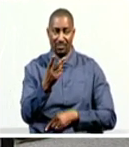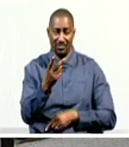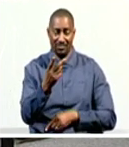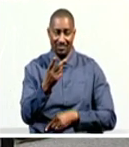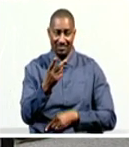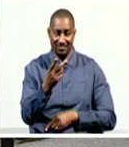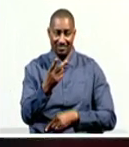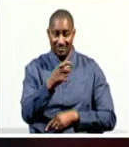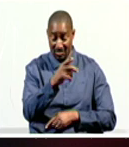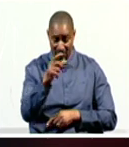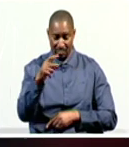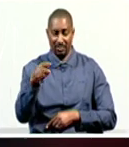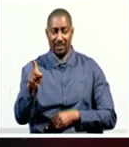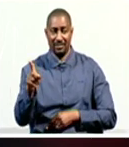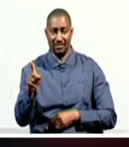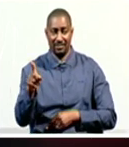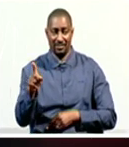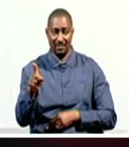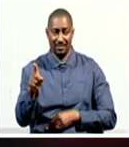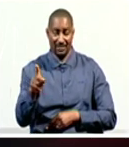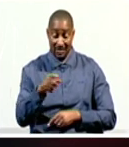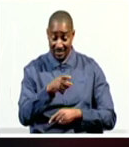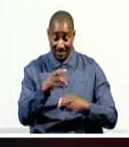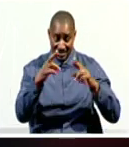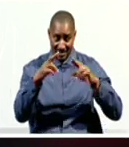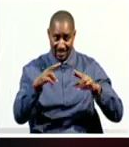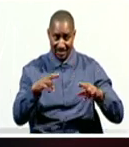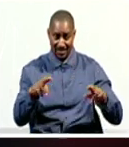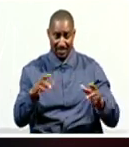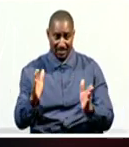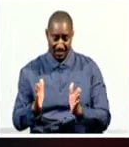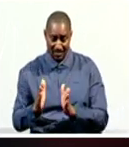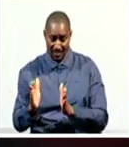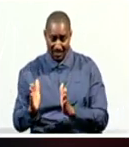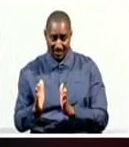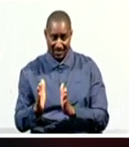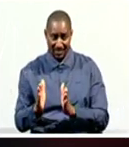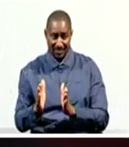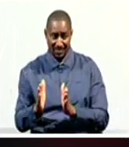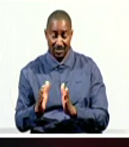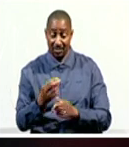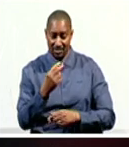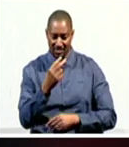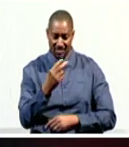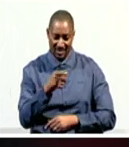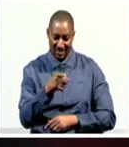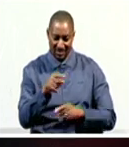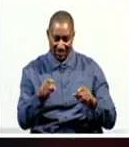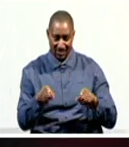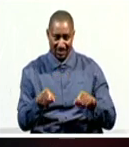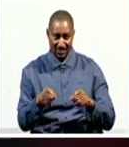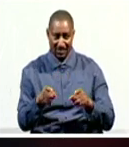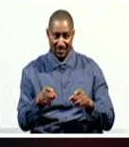correct. And even Harambee Prosperity Plan 1 and 2, you must realize that it's a product of